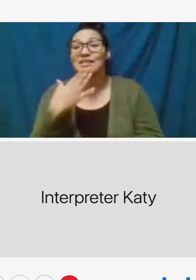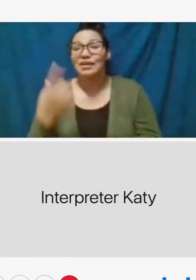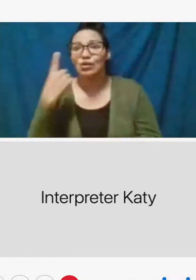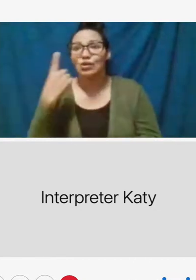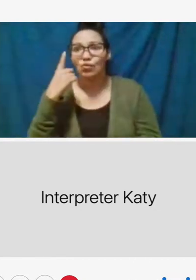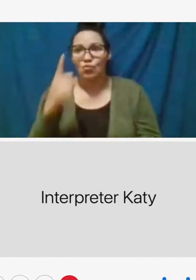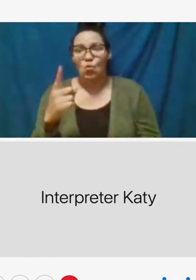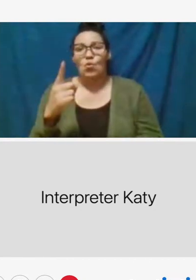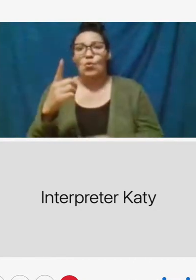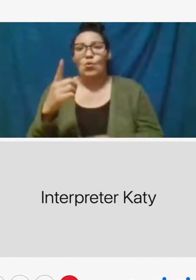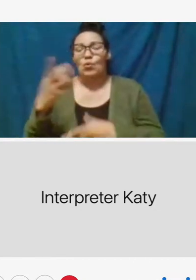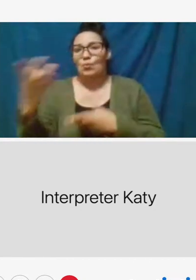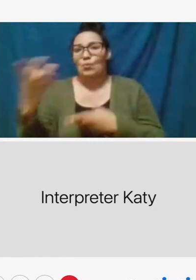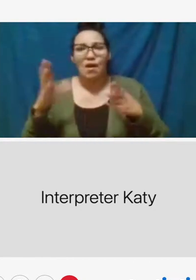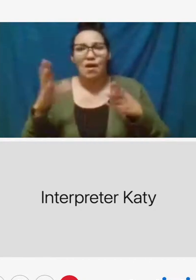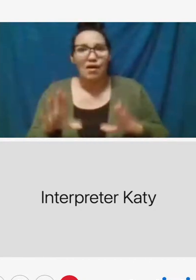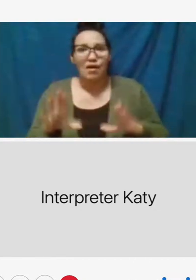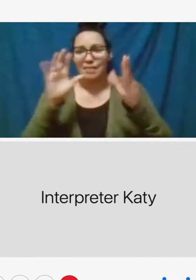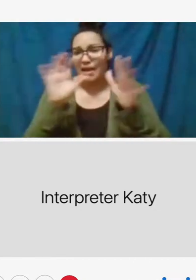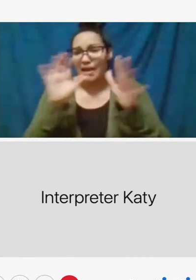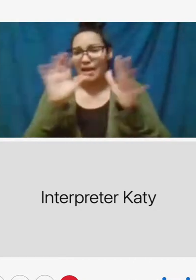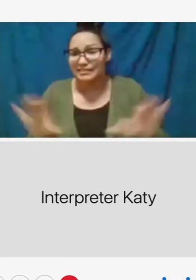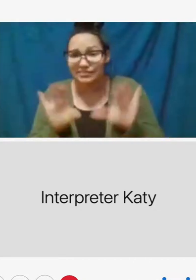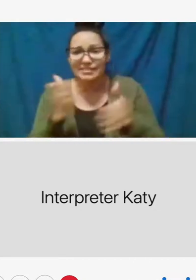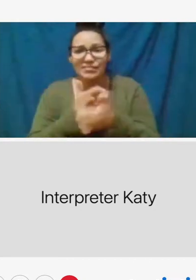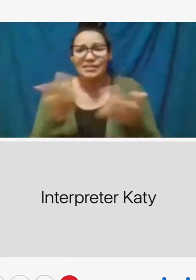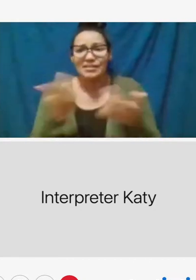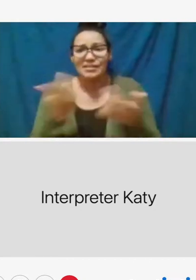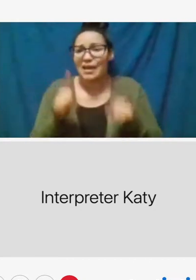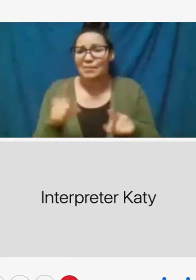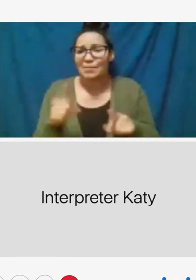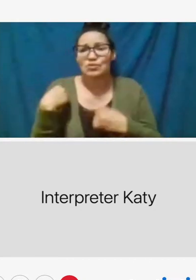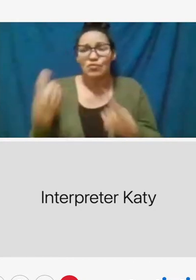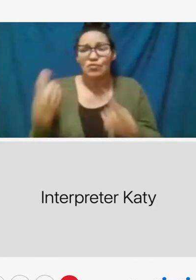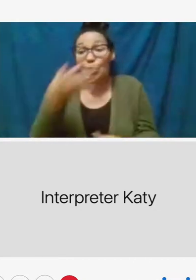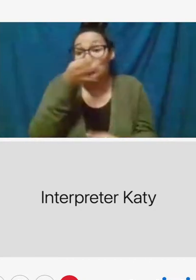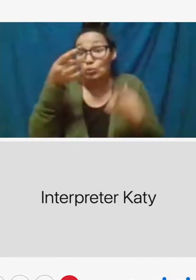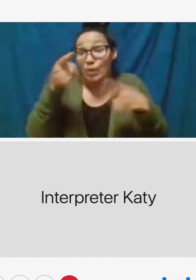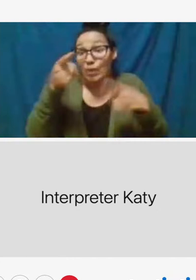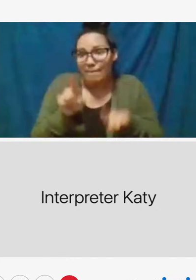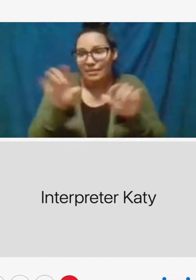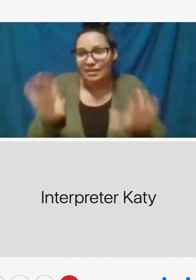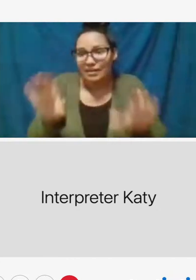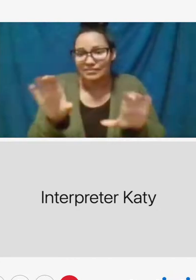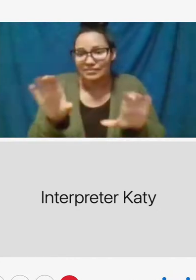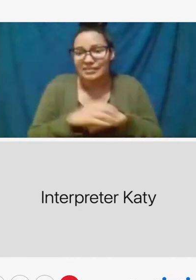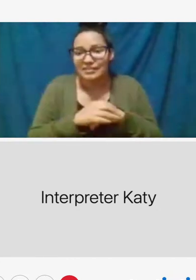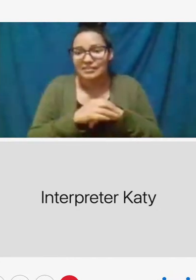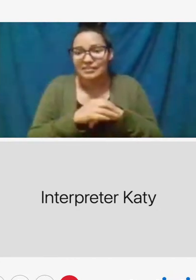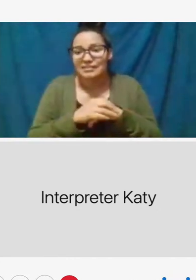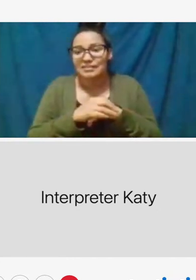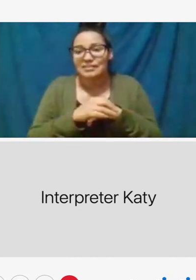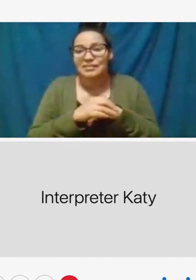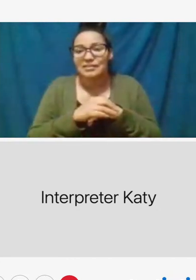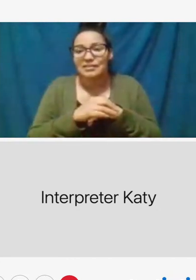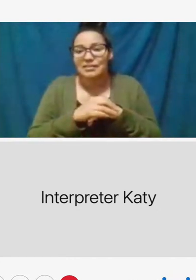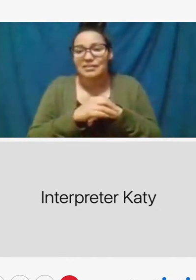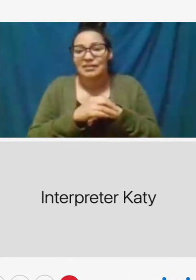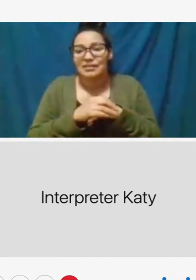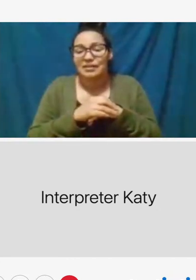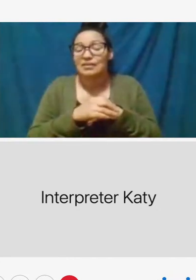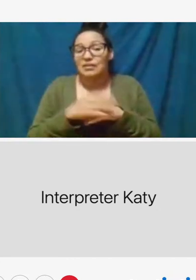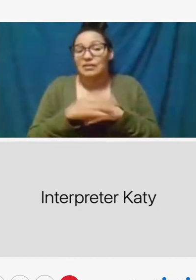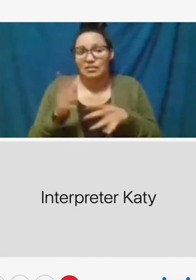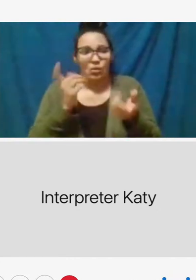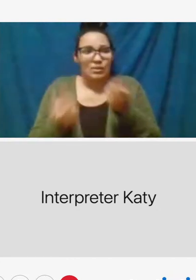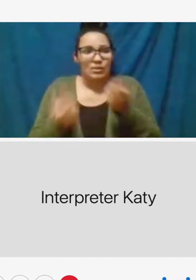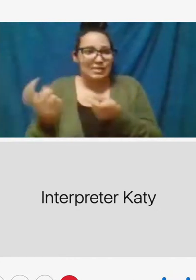awesome activities everything that's going on the upcoming activities uh winter rally the Friendship week skating party man that's going to